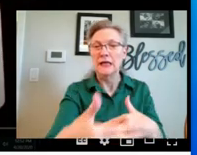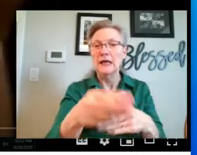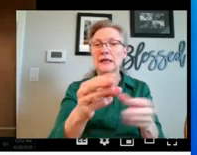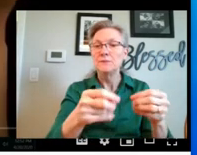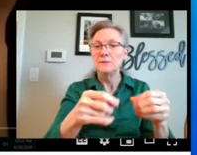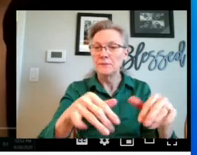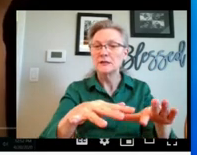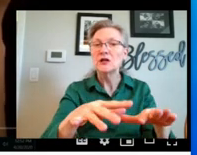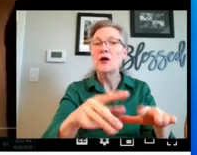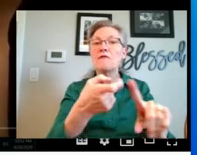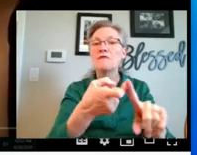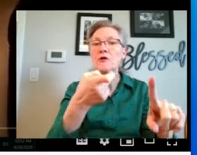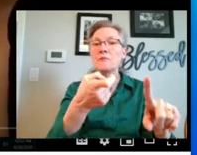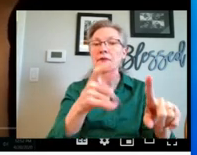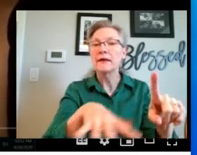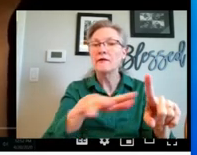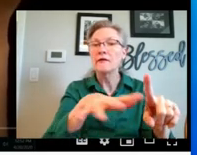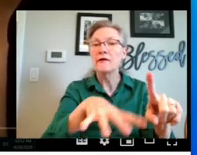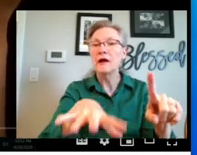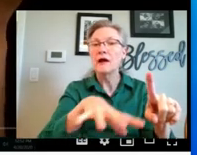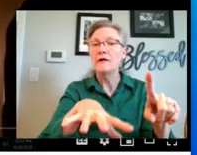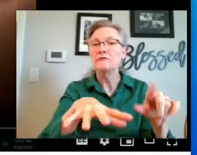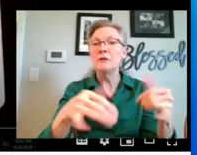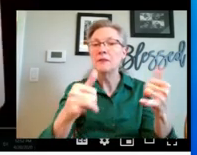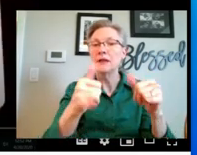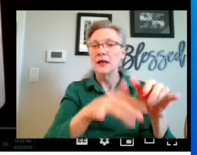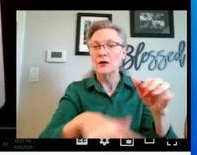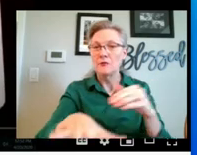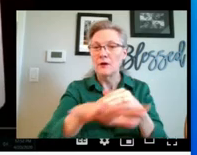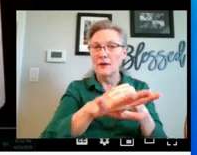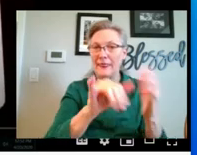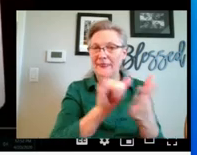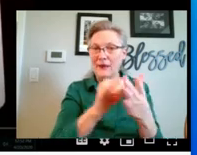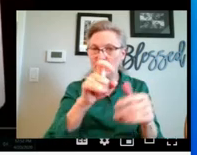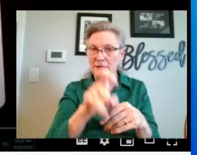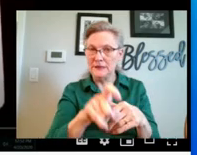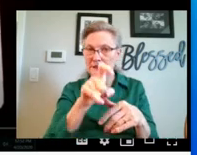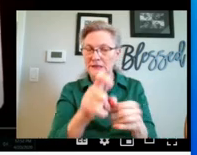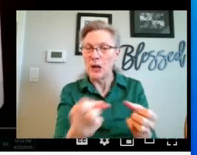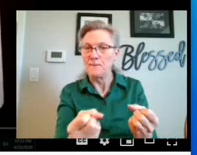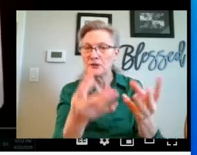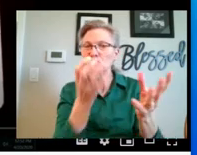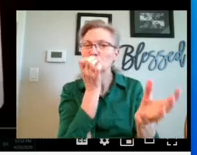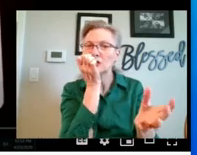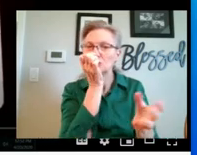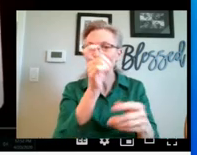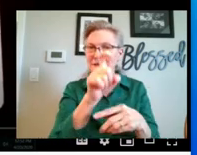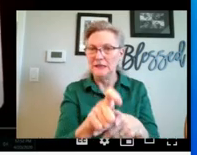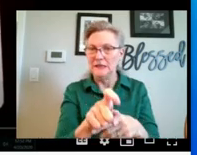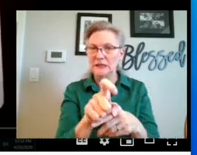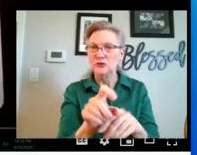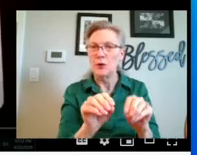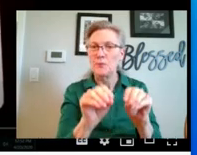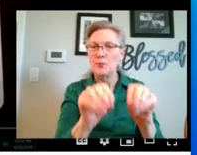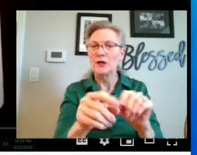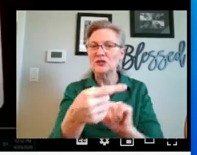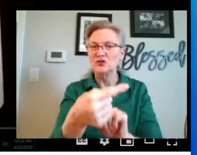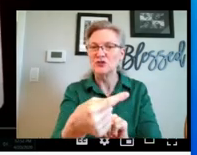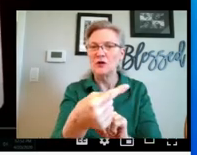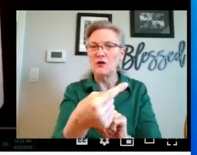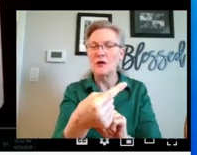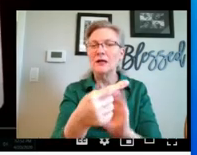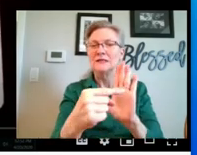then that would give us the area that we need to be covered by grass, right? So put a G there for grass. Right, so our steps here